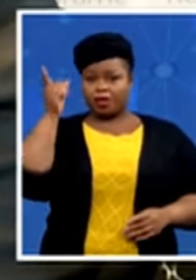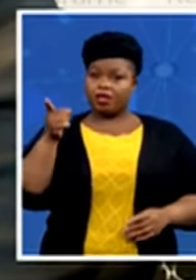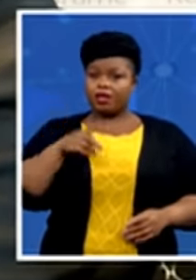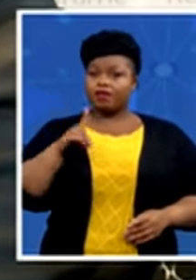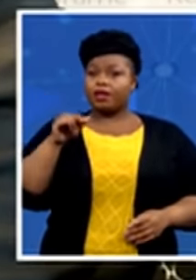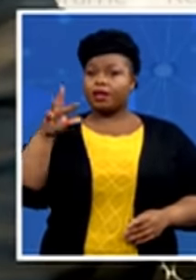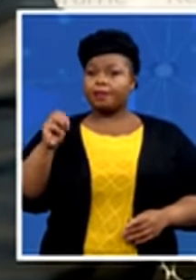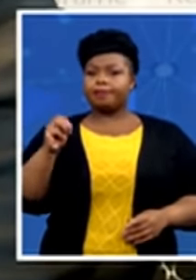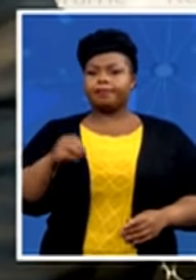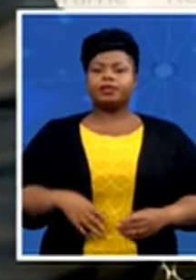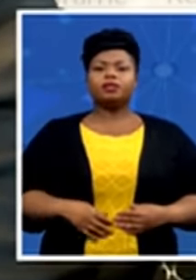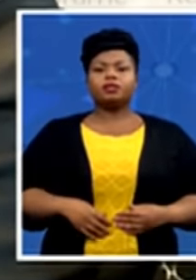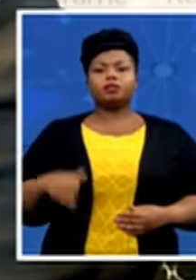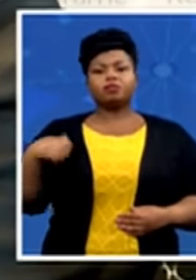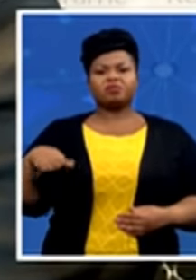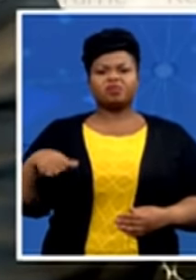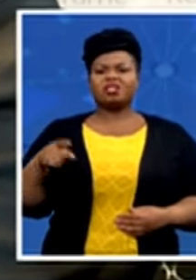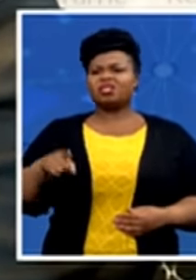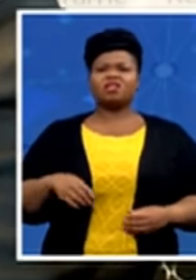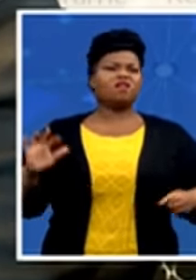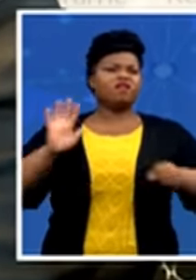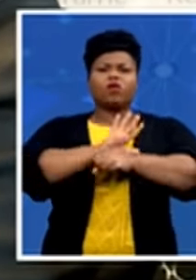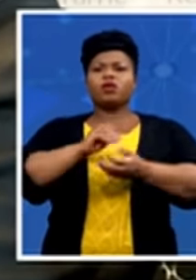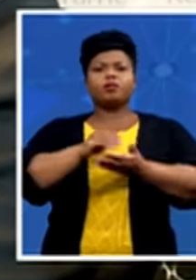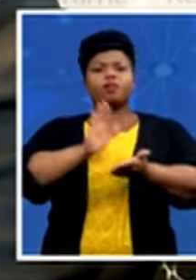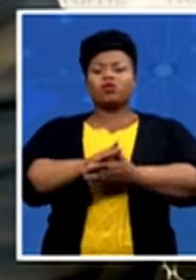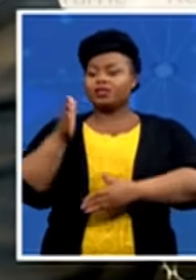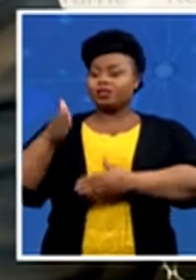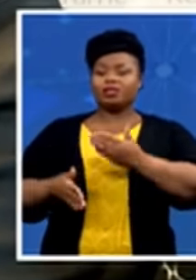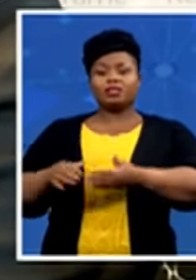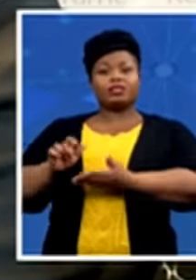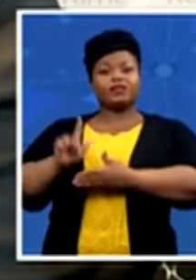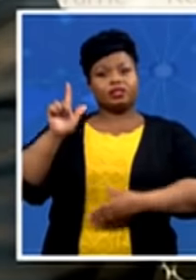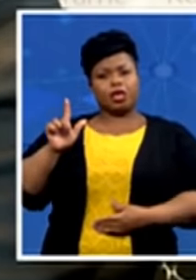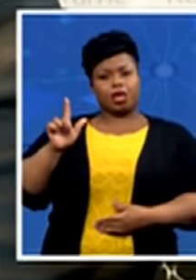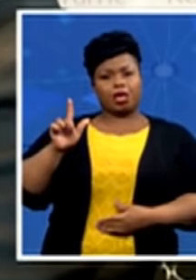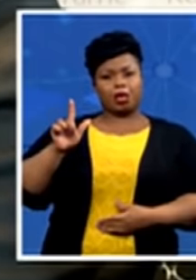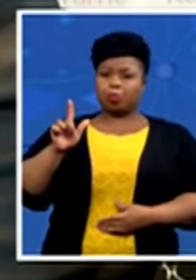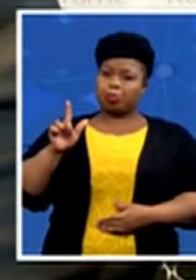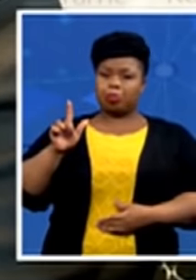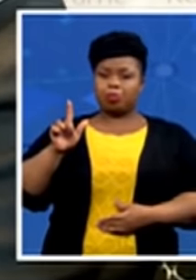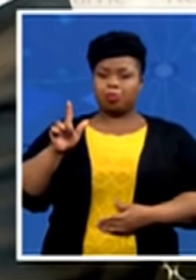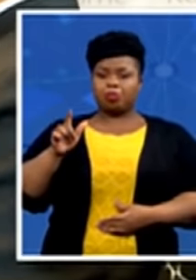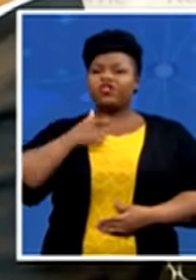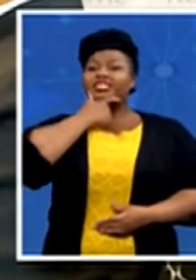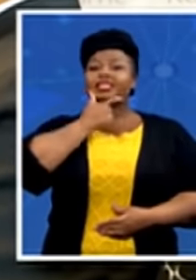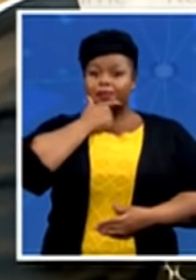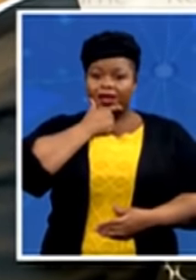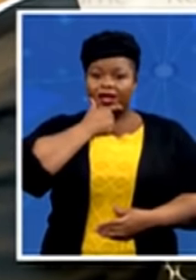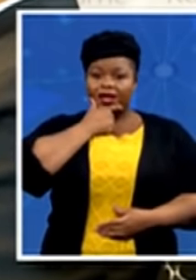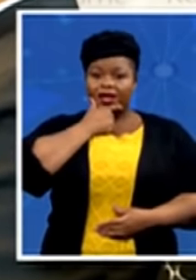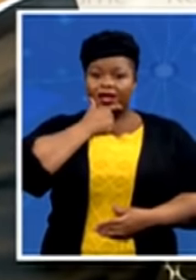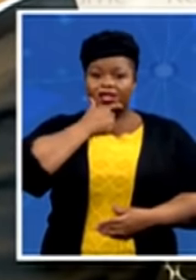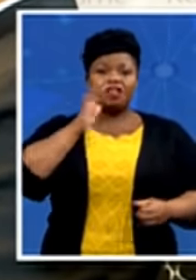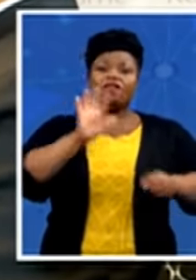fully booked until the 17th, they're fully booked until December. So in that kind of context, if you want to renew